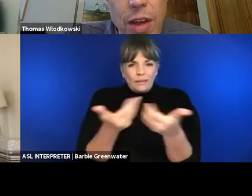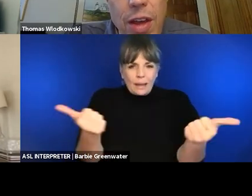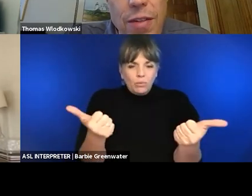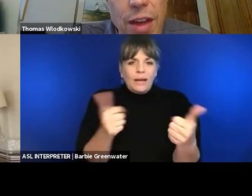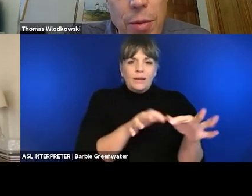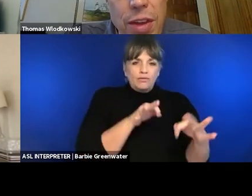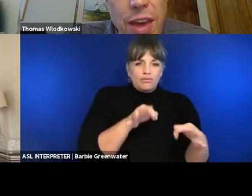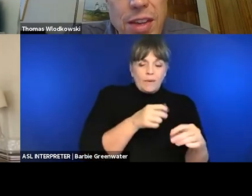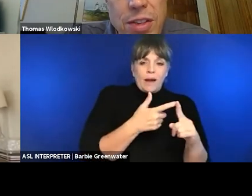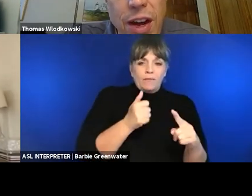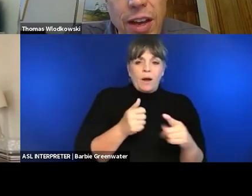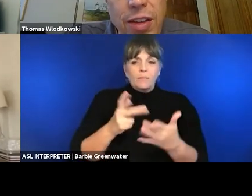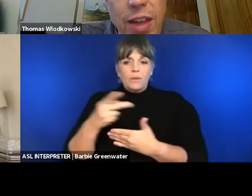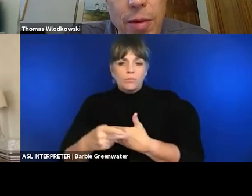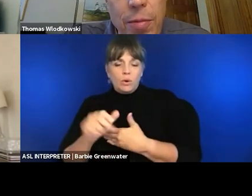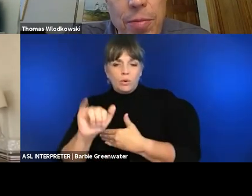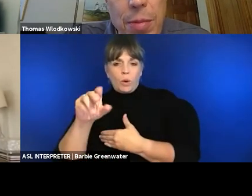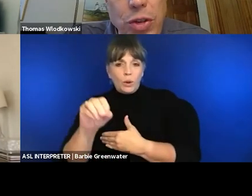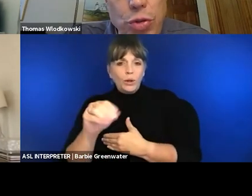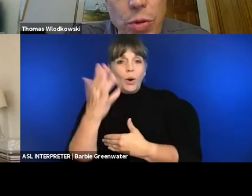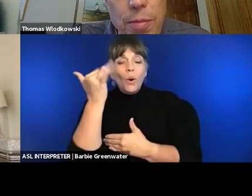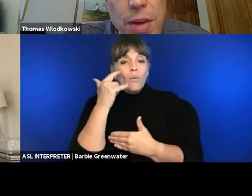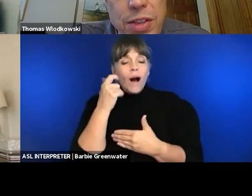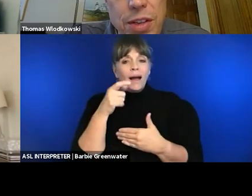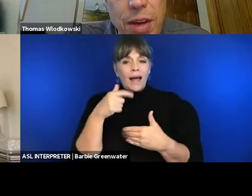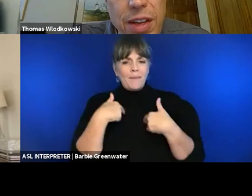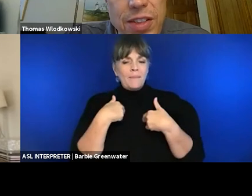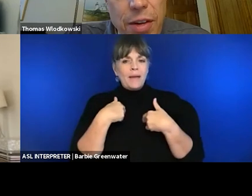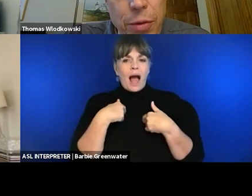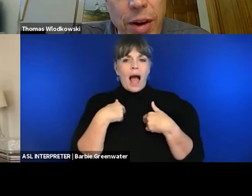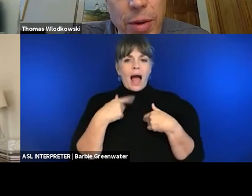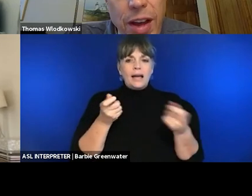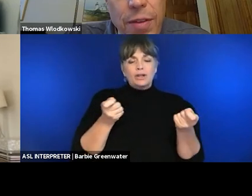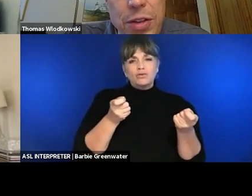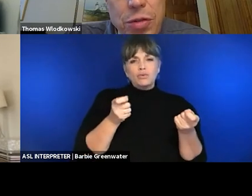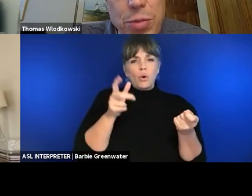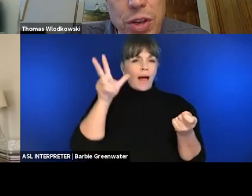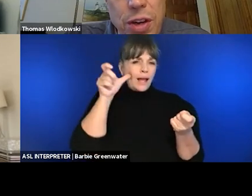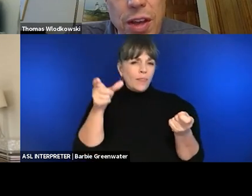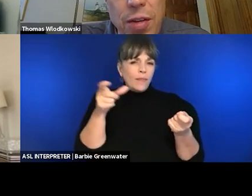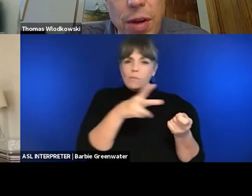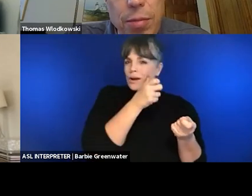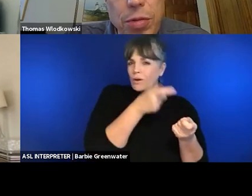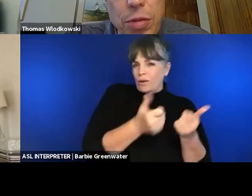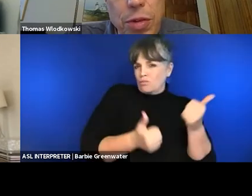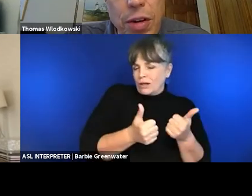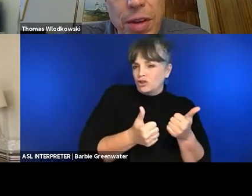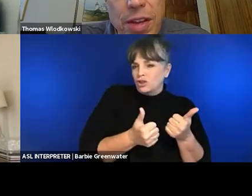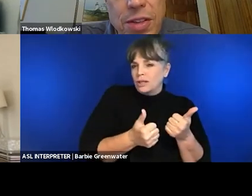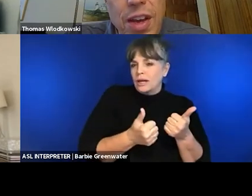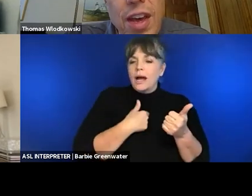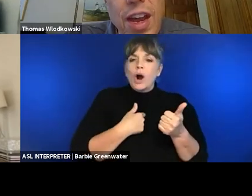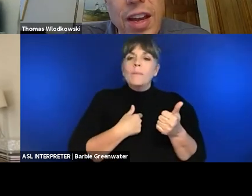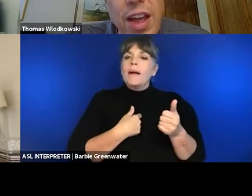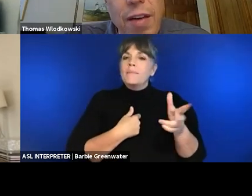that if that were the case, I can then maybe control the mix myself, or I would have the description in my Bluetooth